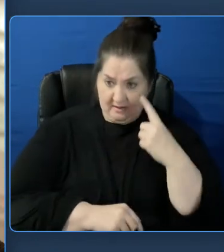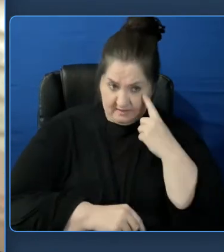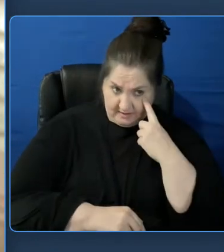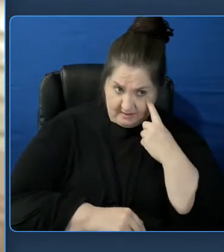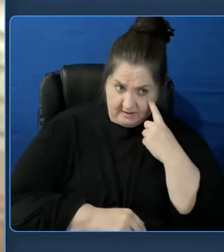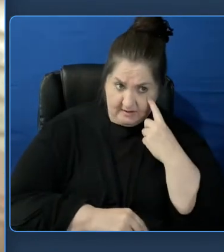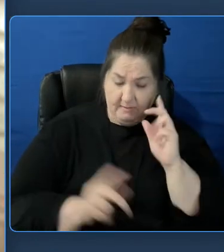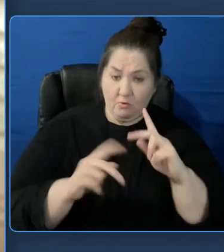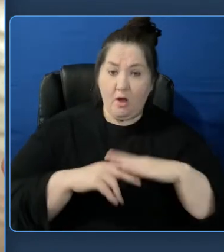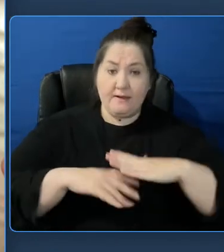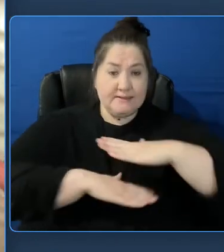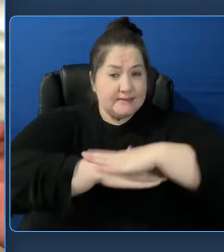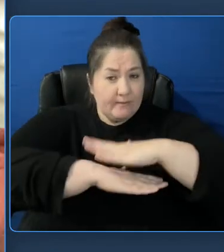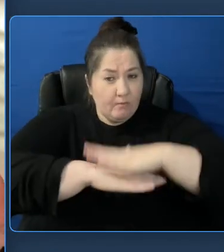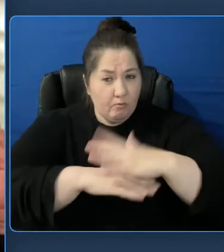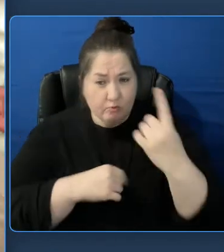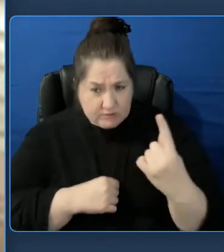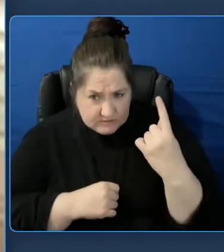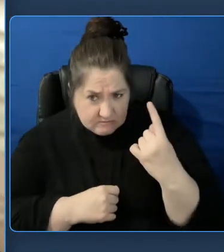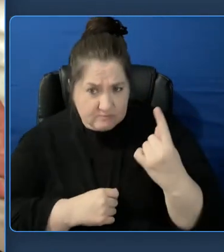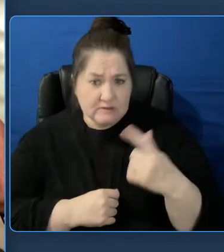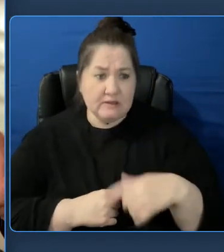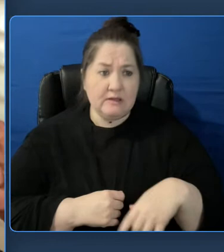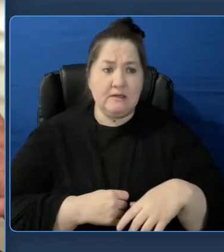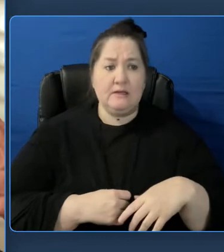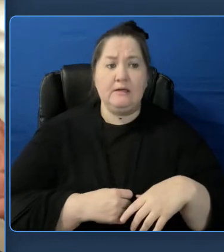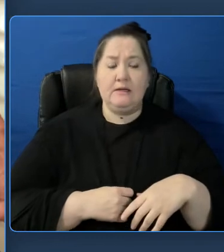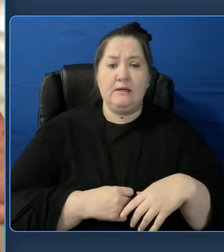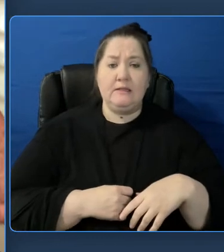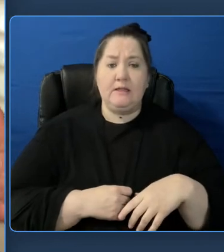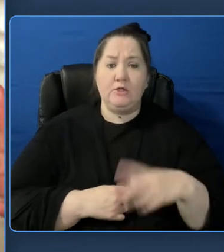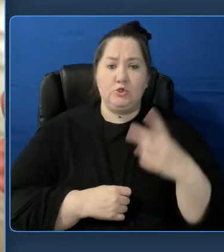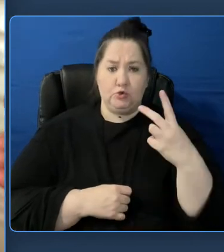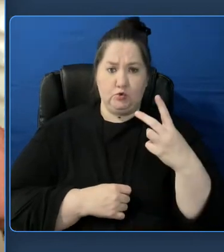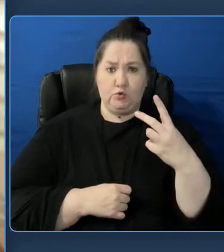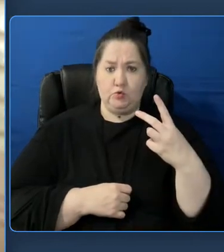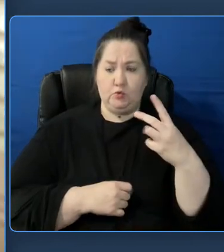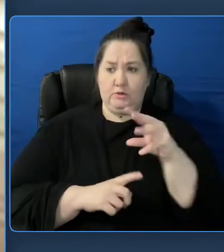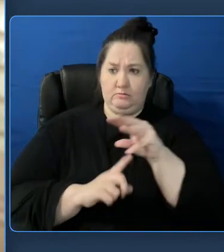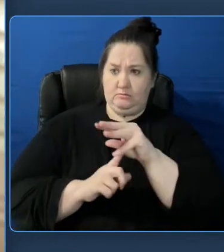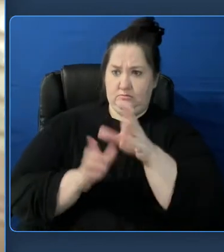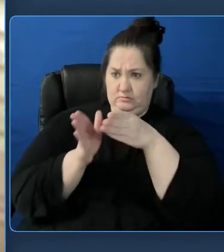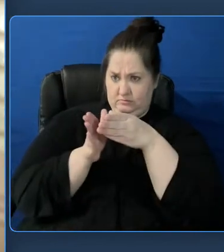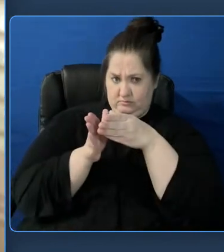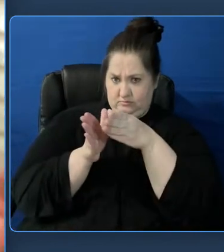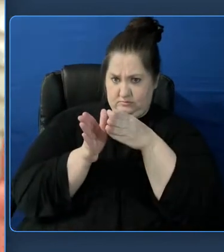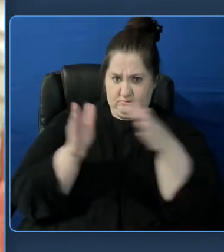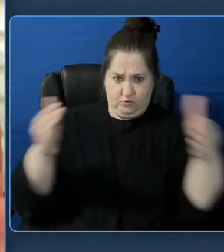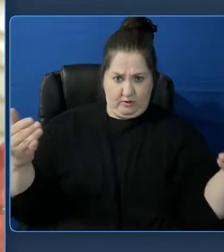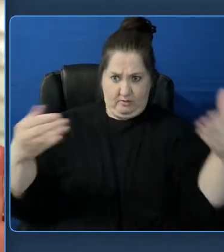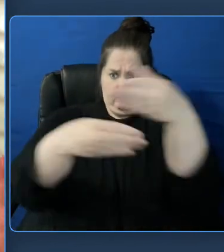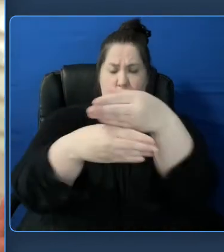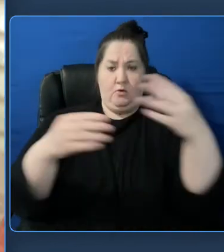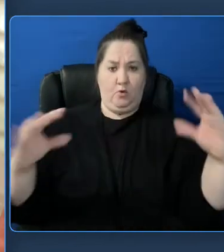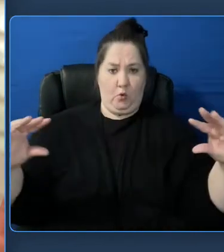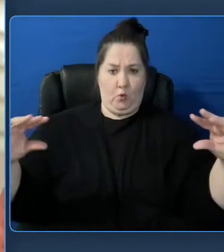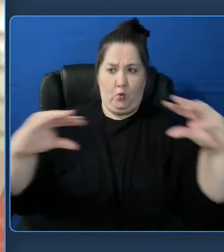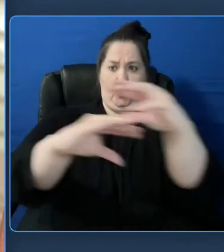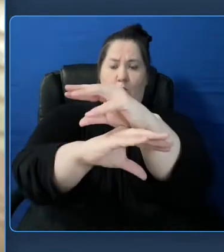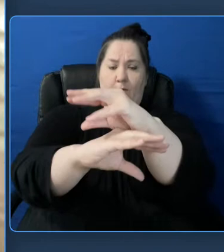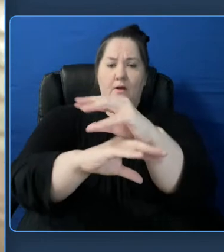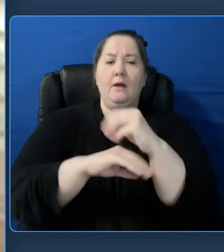on that on a table or something. And then you'll take the two of those cameras and shoot across like this. Think